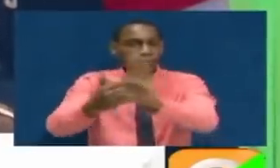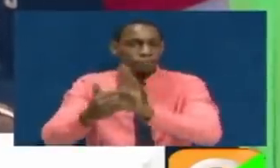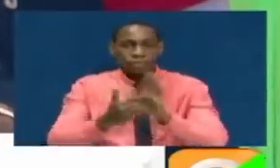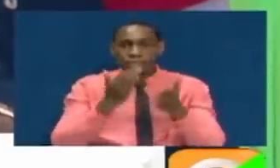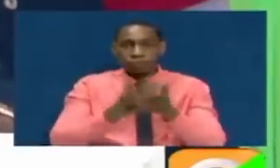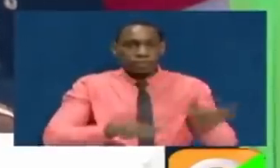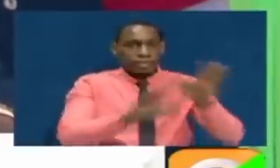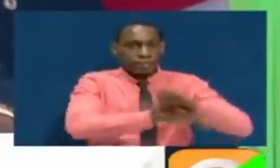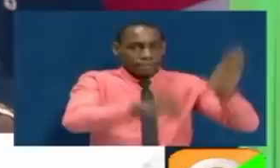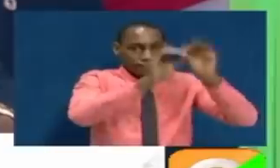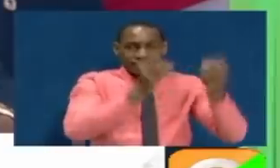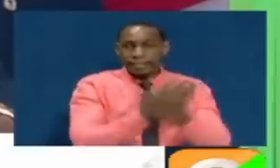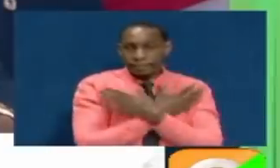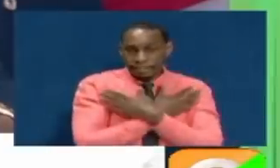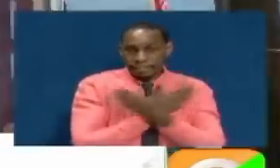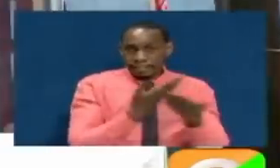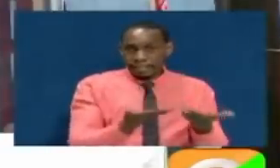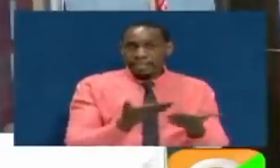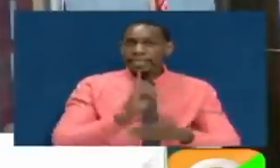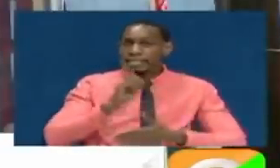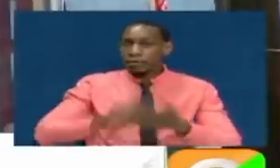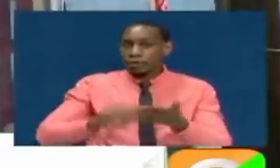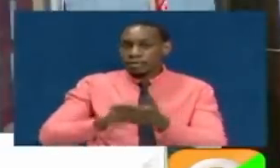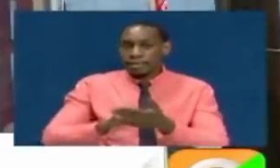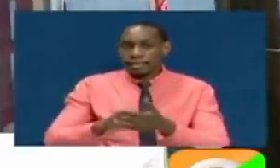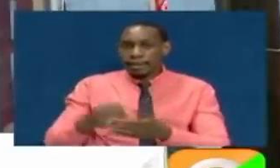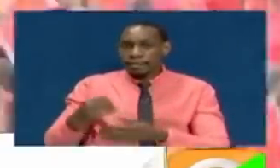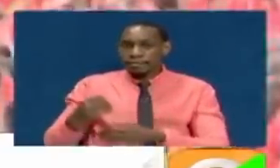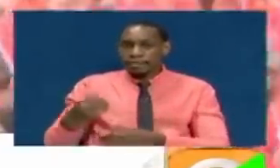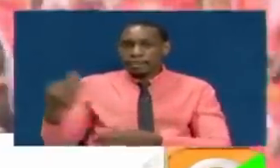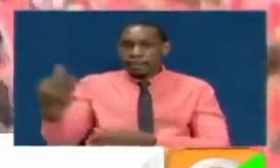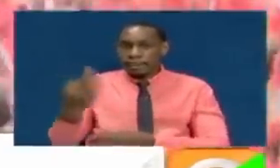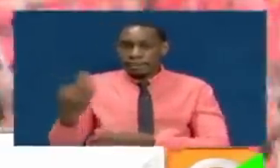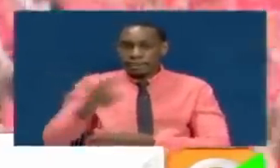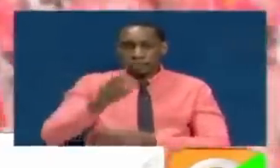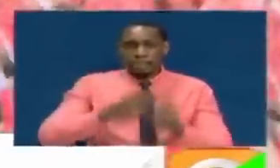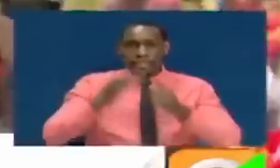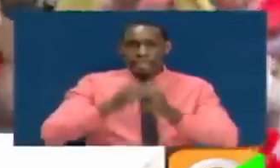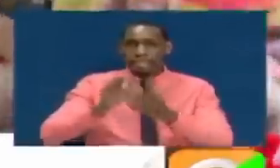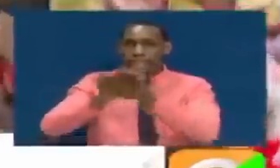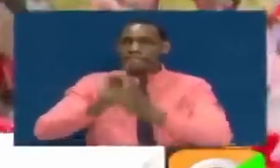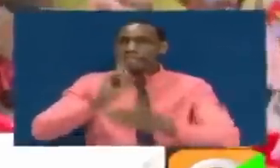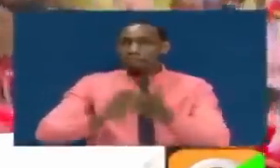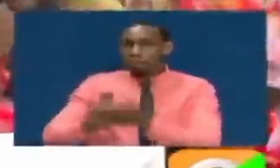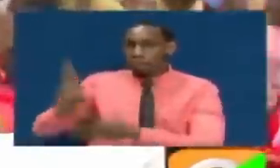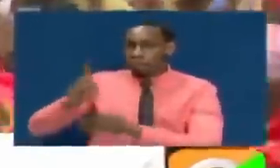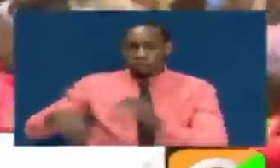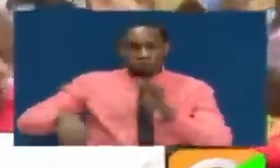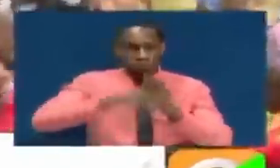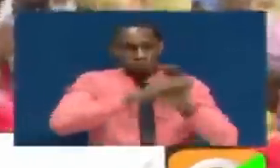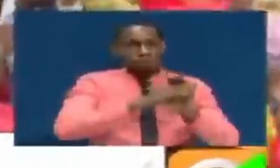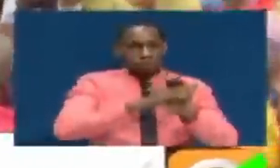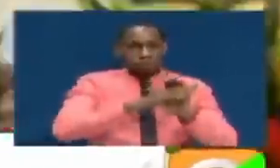obvious. The deputy president's allies now say the March 2018 handshake hastened what they term President Kenyatta's kicking the